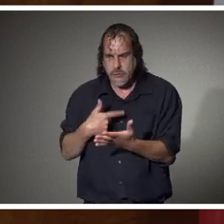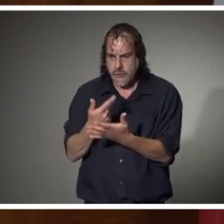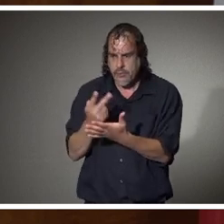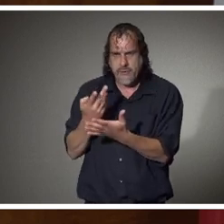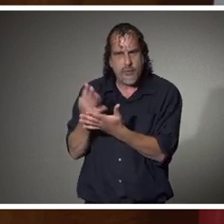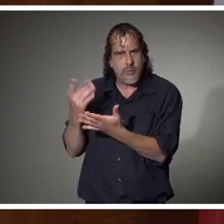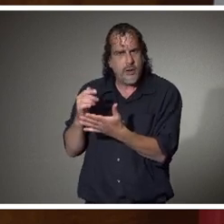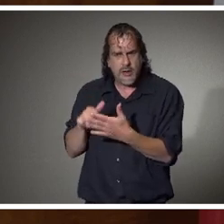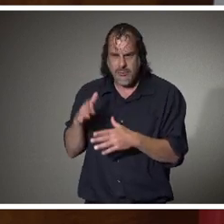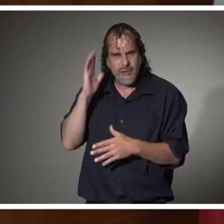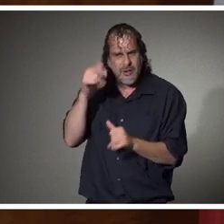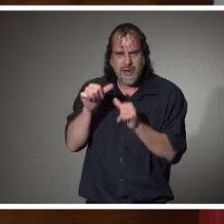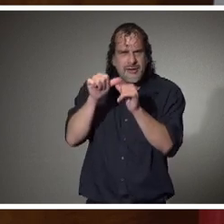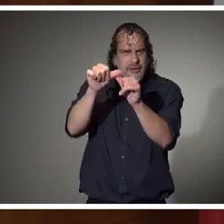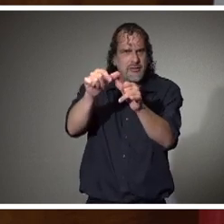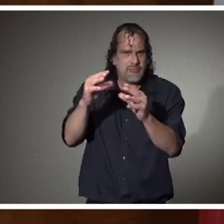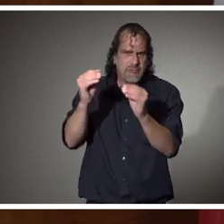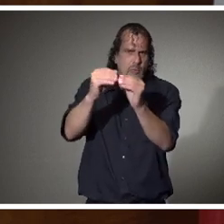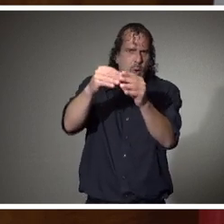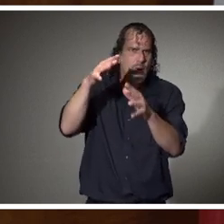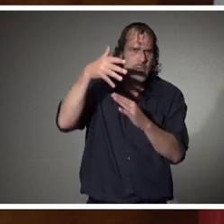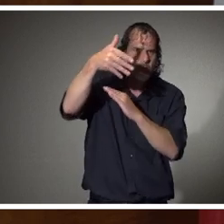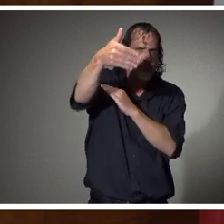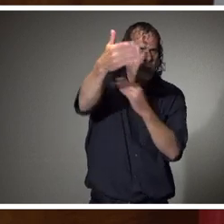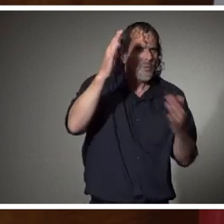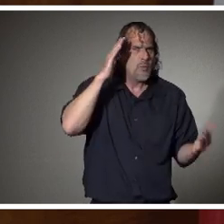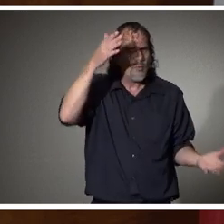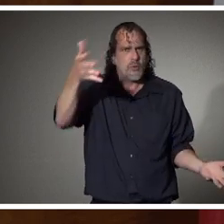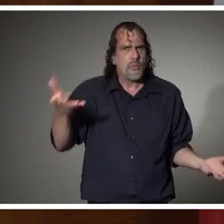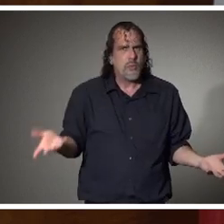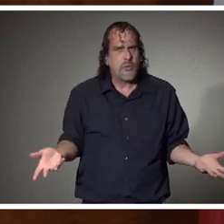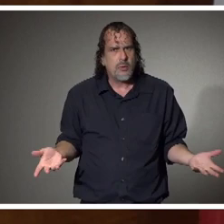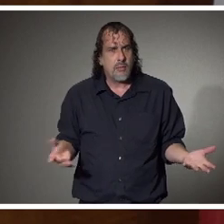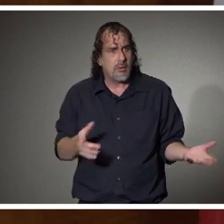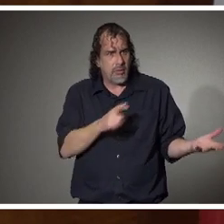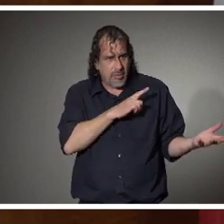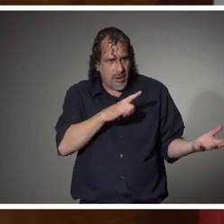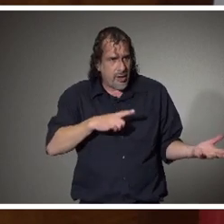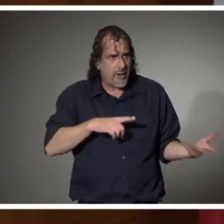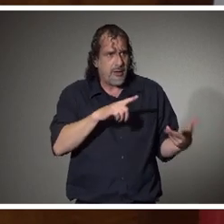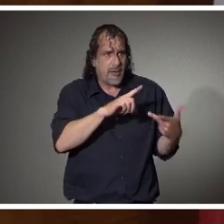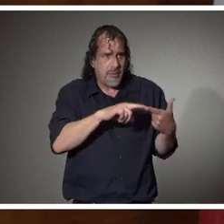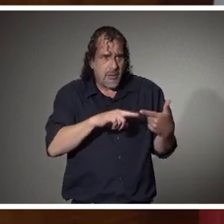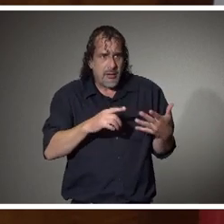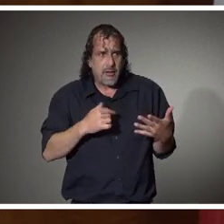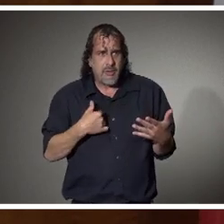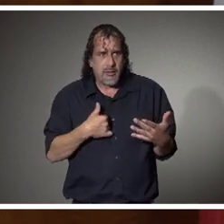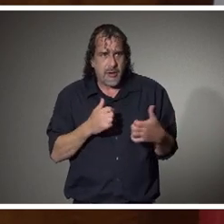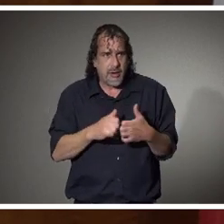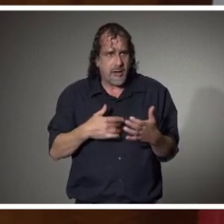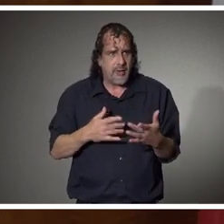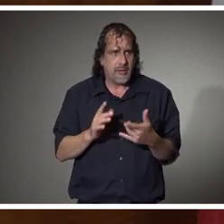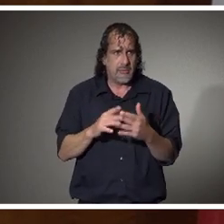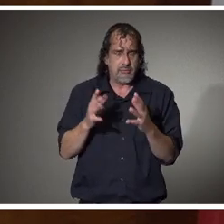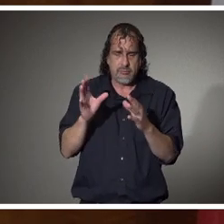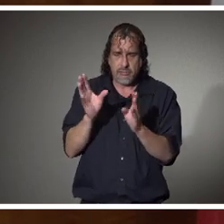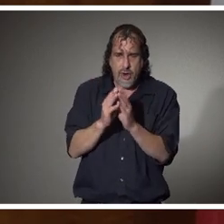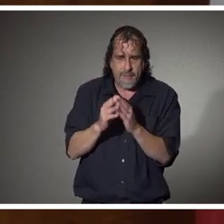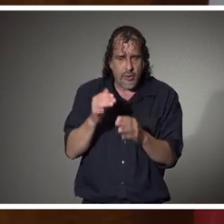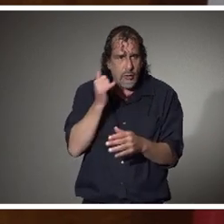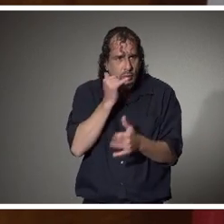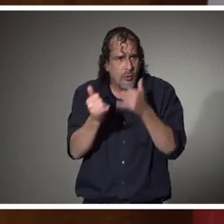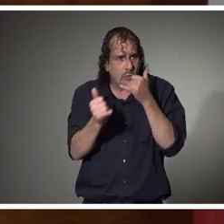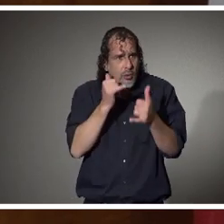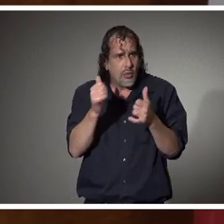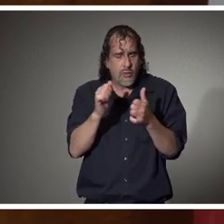going to continue to have many conversations with not only the legislature, but also we've had weekly conference calls with